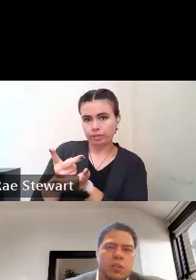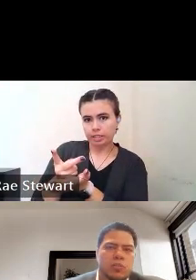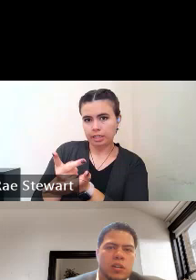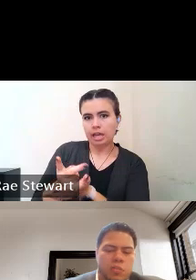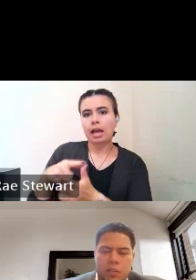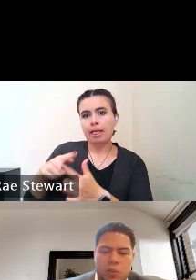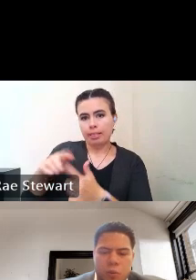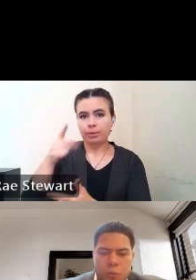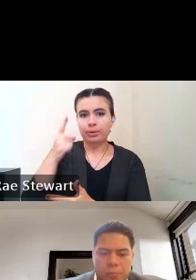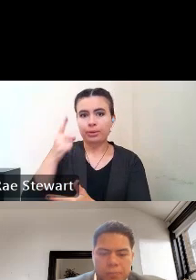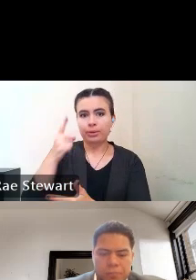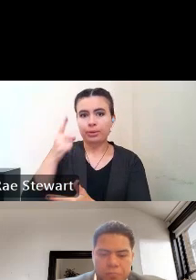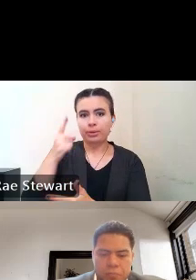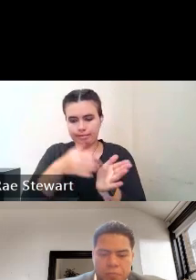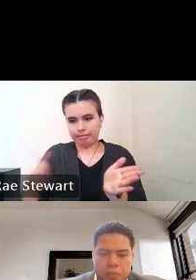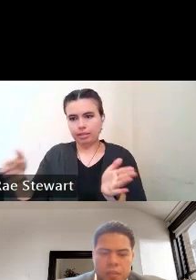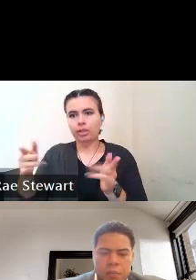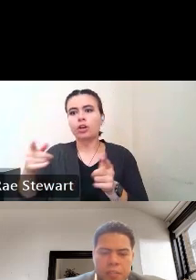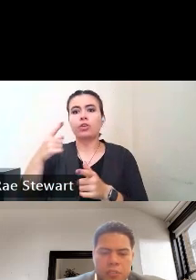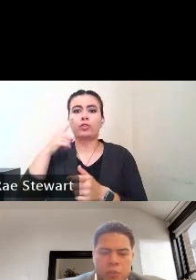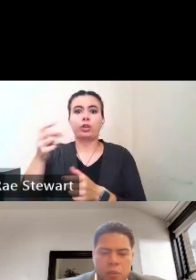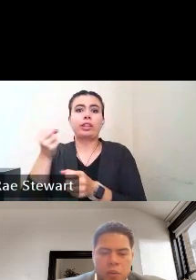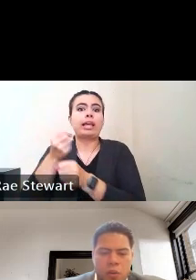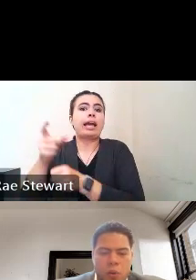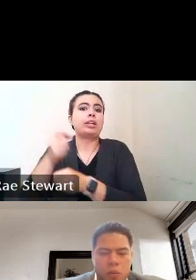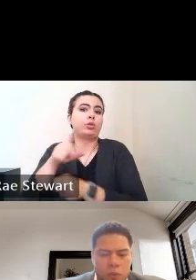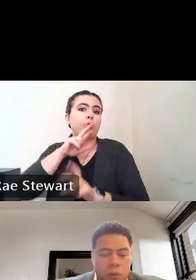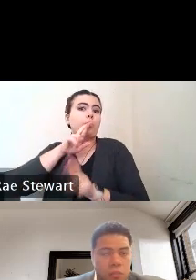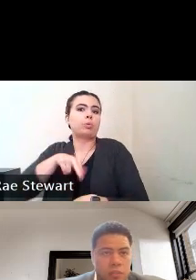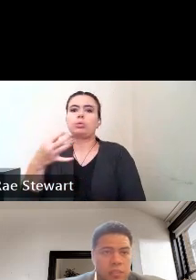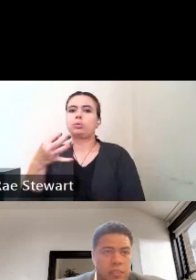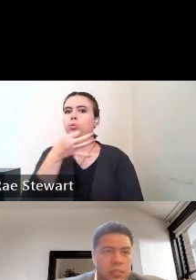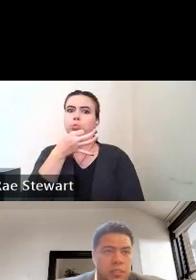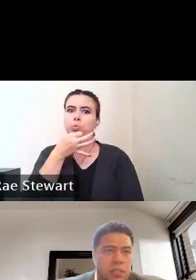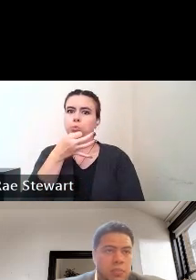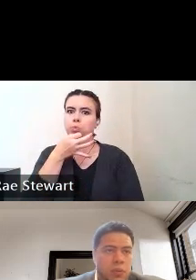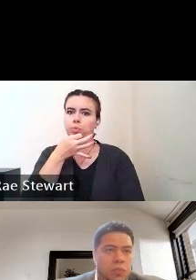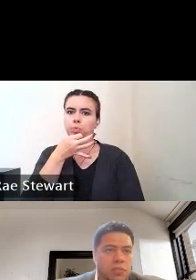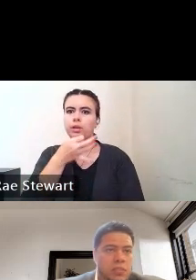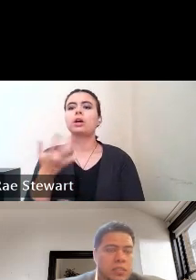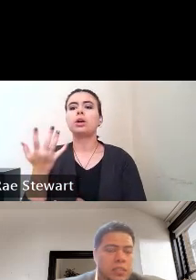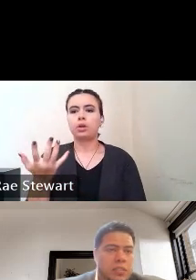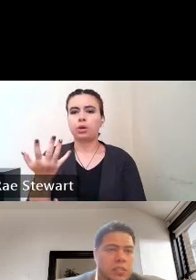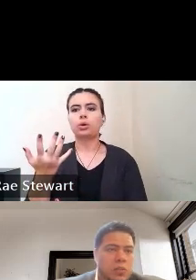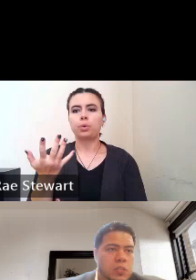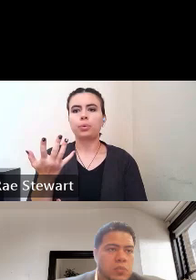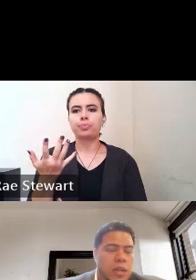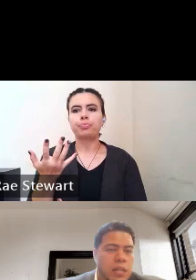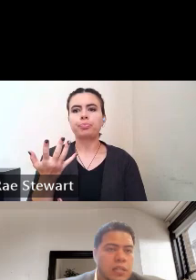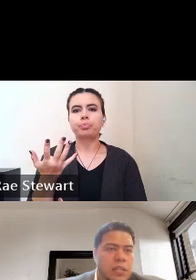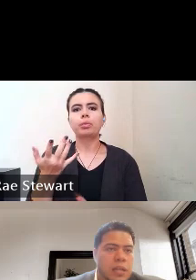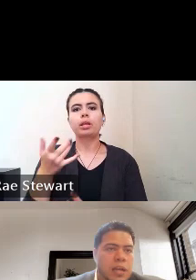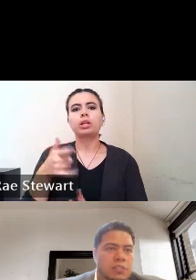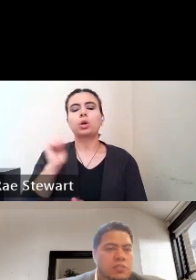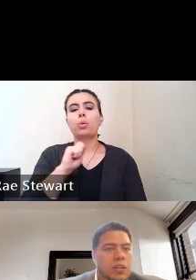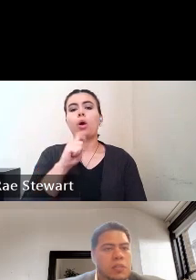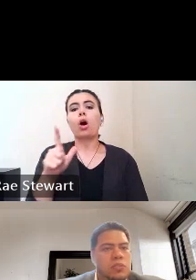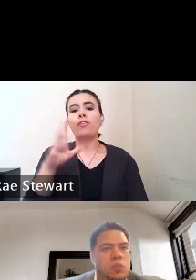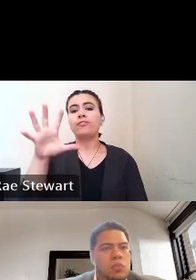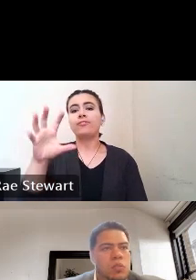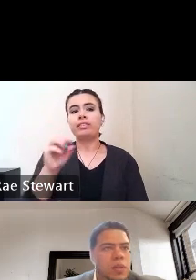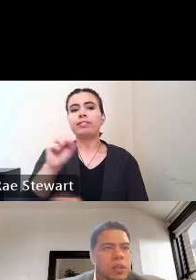annual report is right around the corner. And so all of our states, all 50 states, including Rhode Island, have